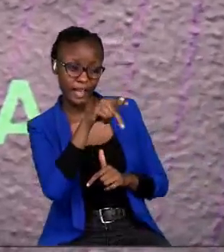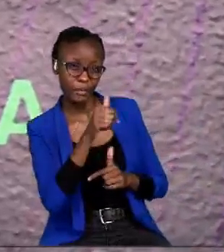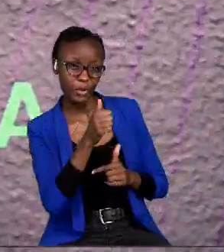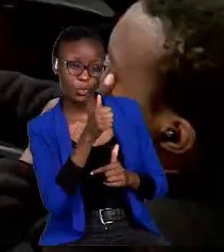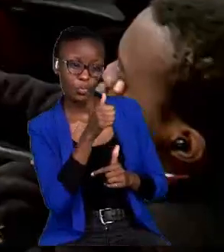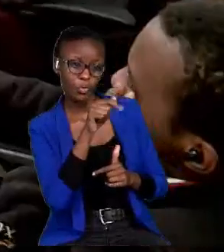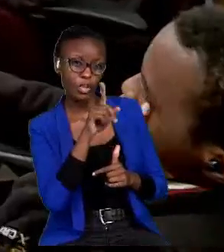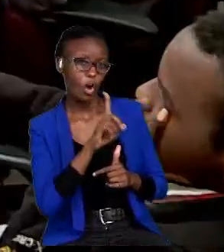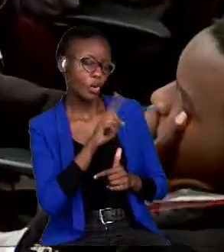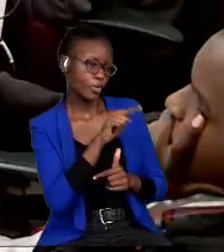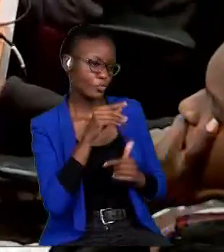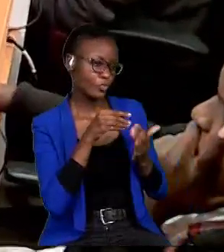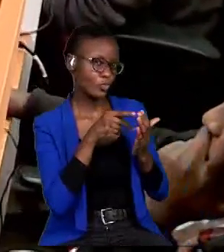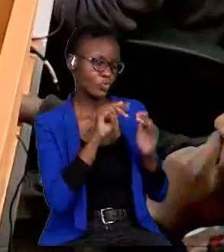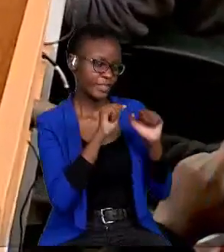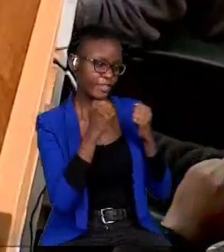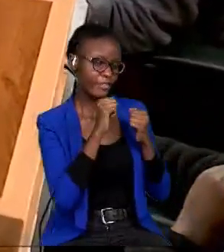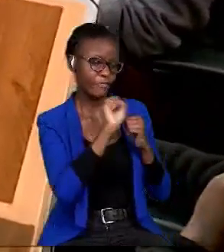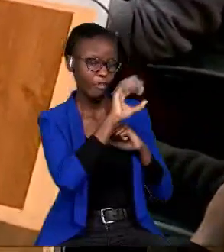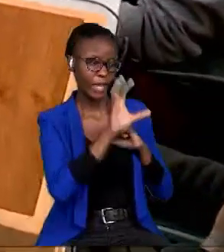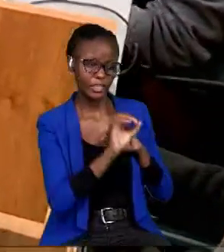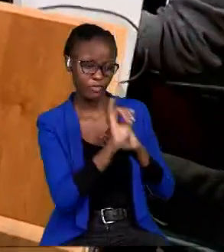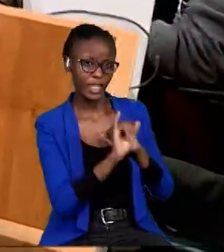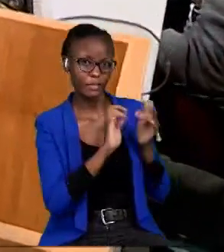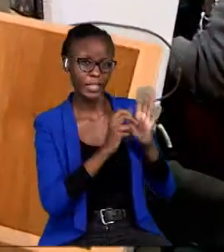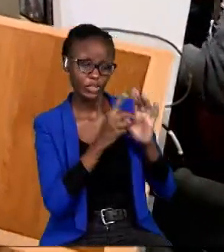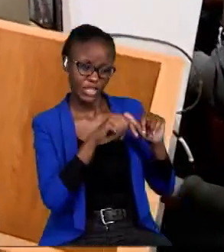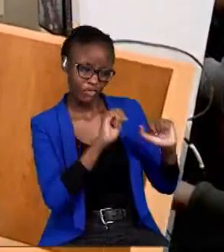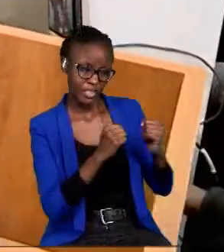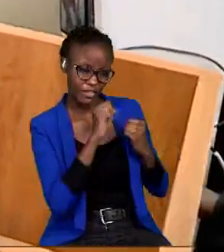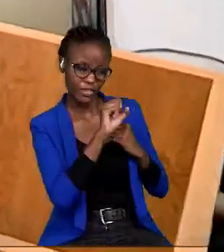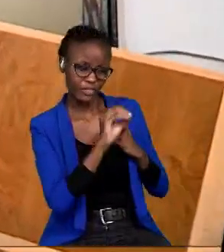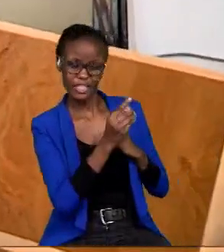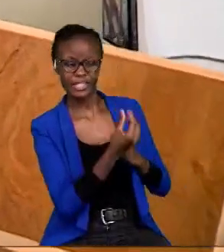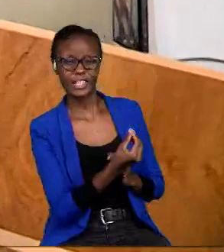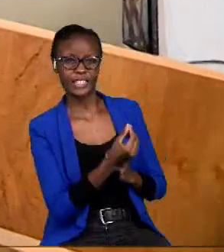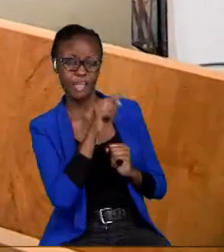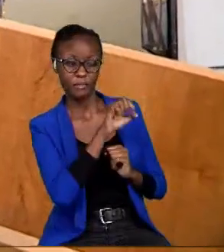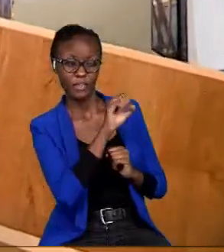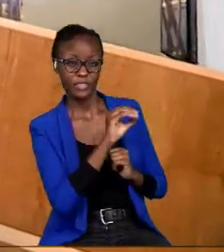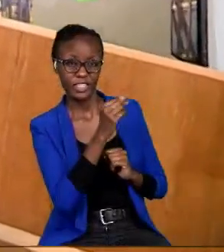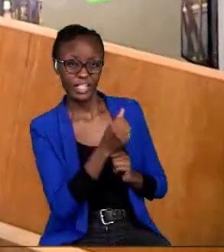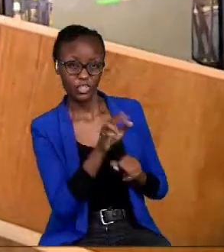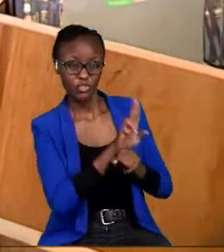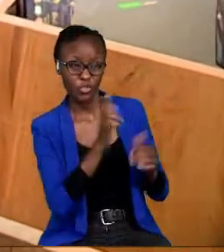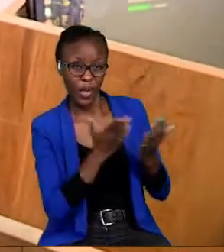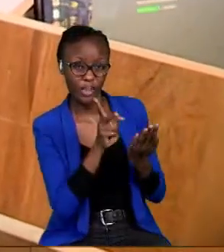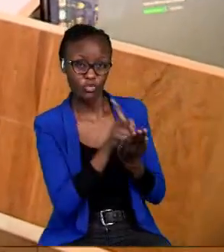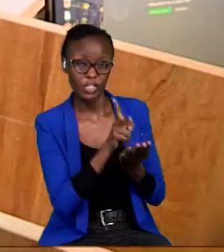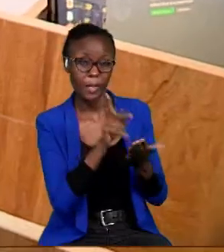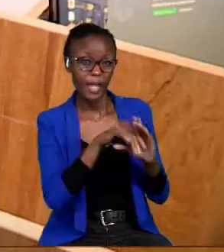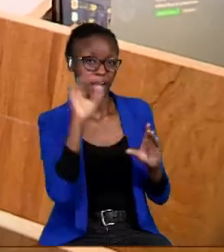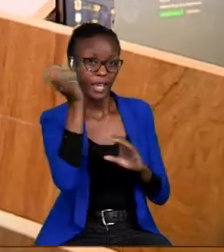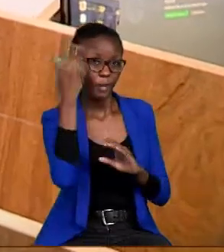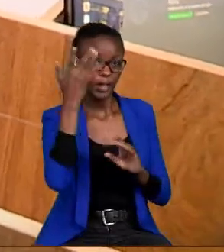save 5% of that. So 5% of that is 50 shillings. The 50 shillings goes into your emergency fund goal that